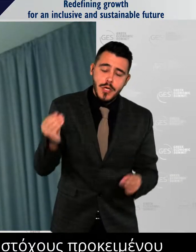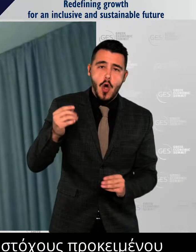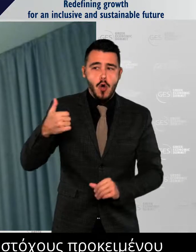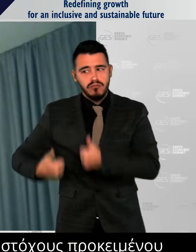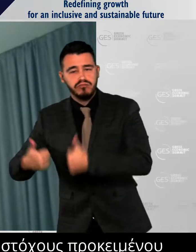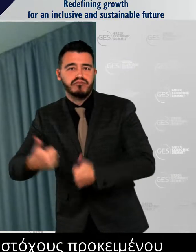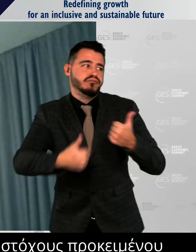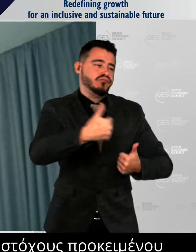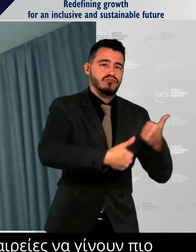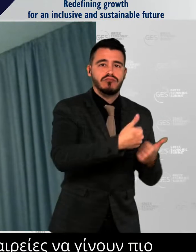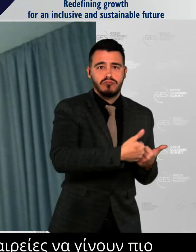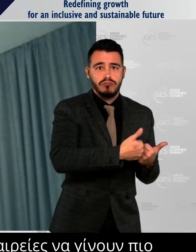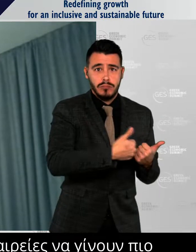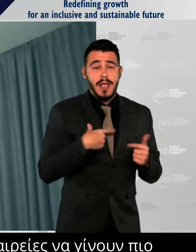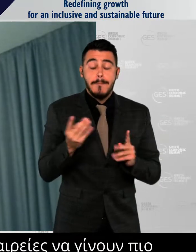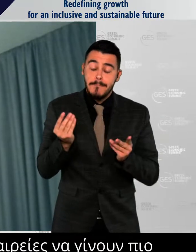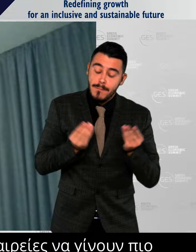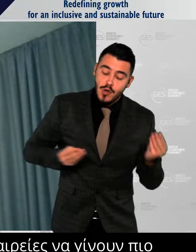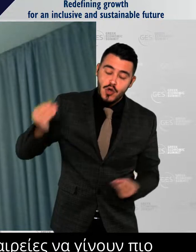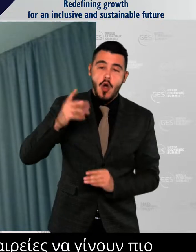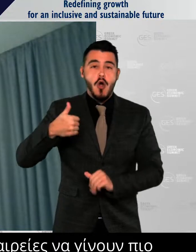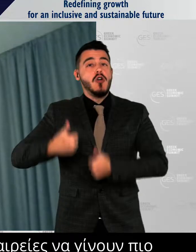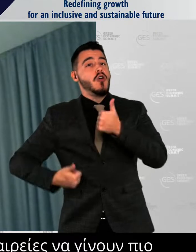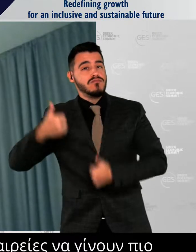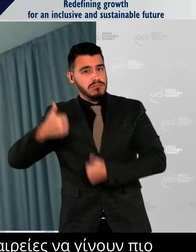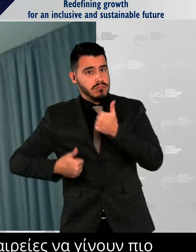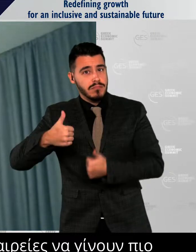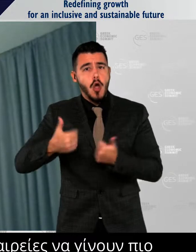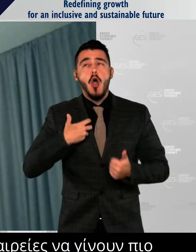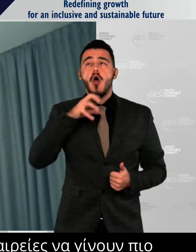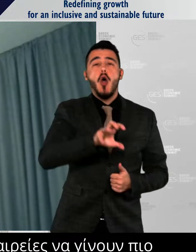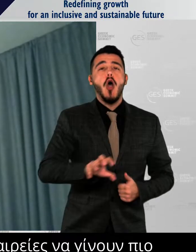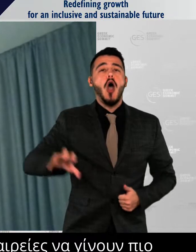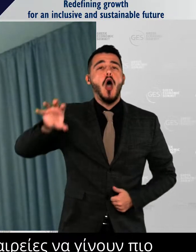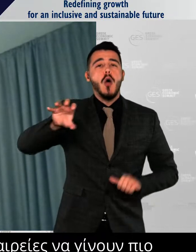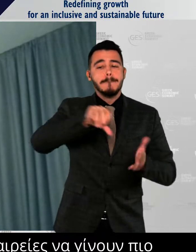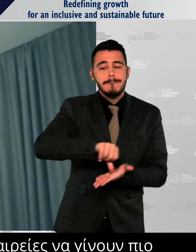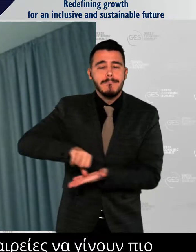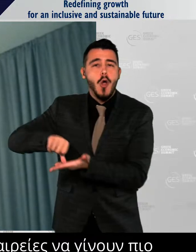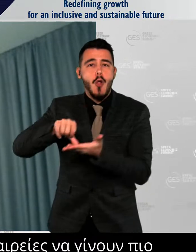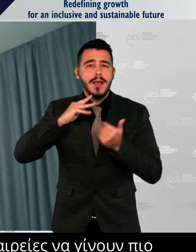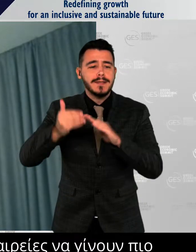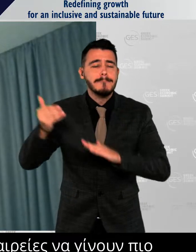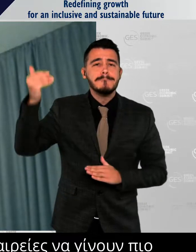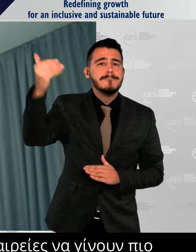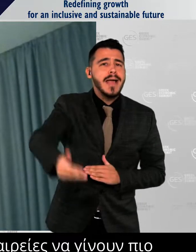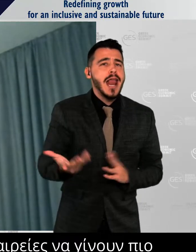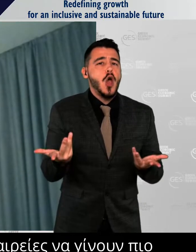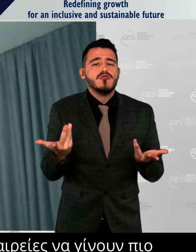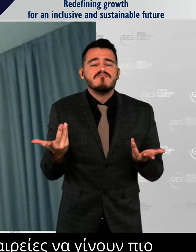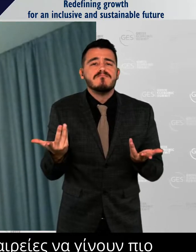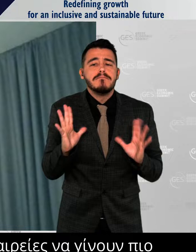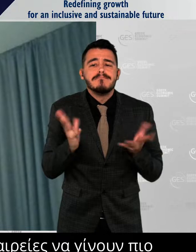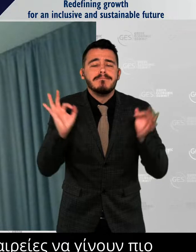the world will be the ones that will put talents and the economy of talents at the core of their strategies, having